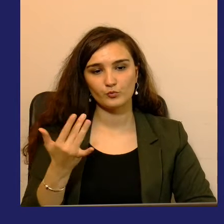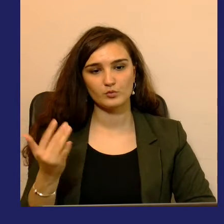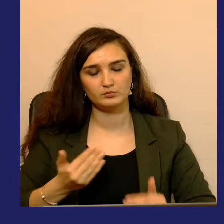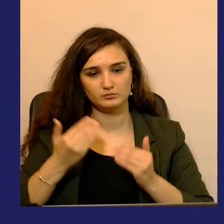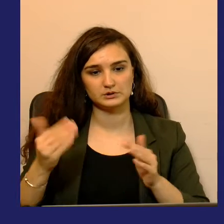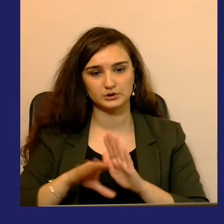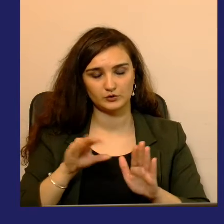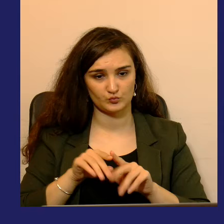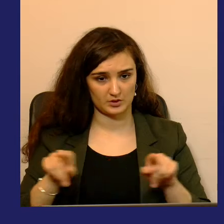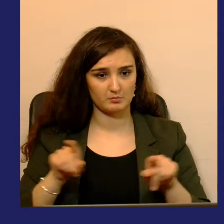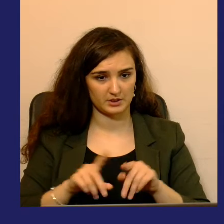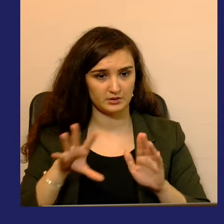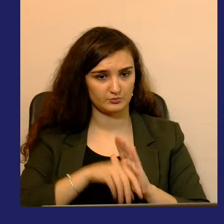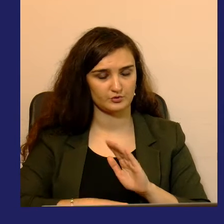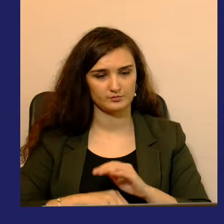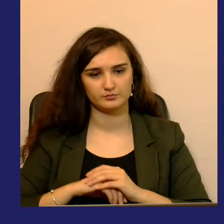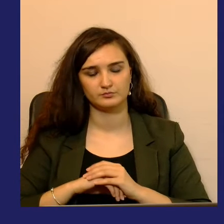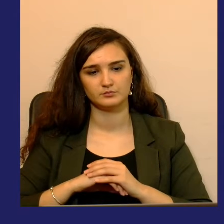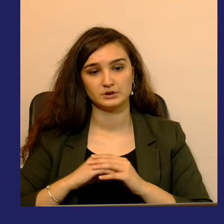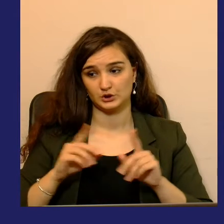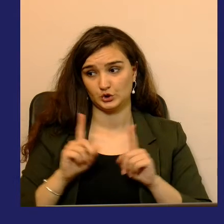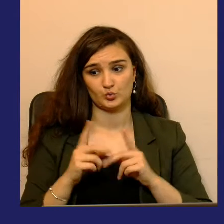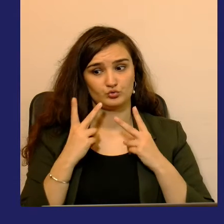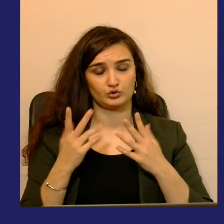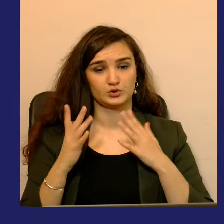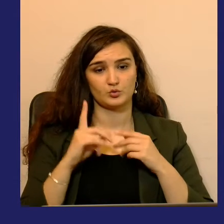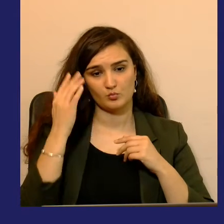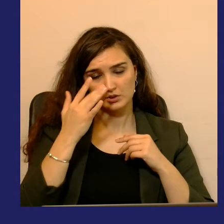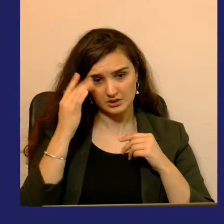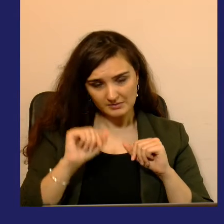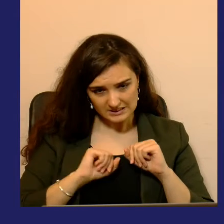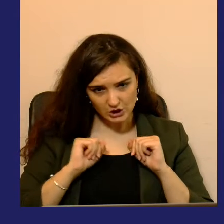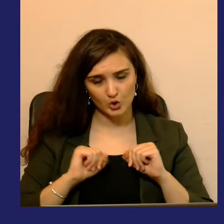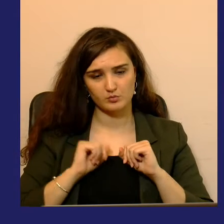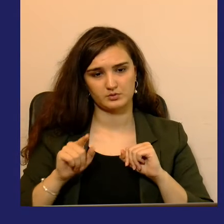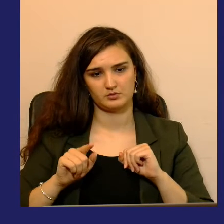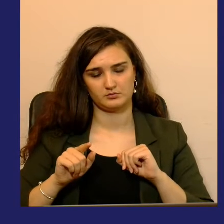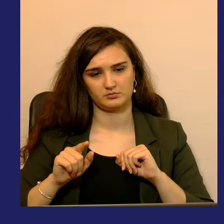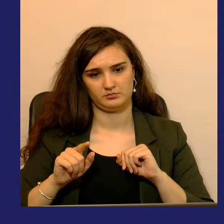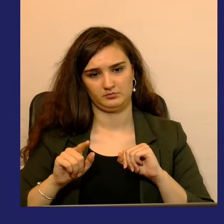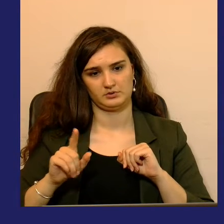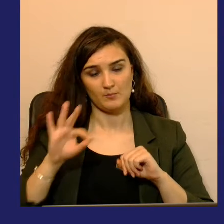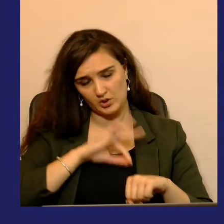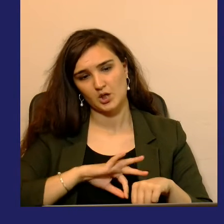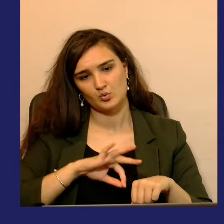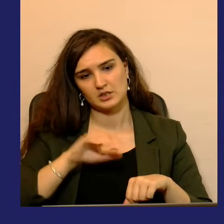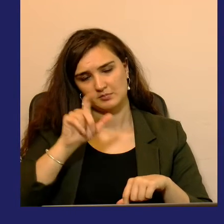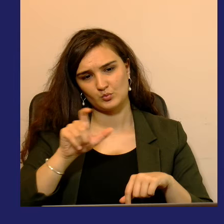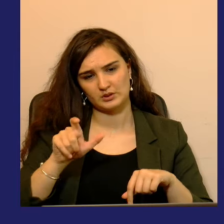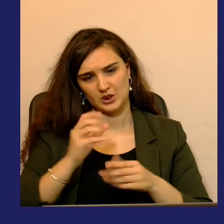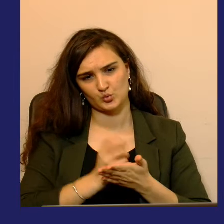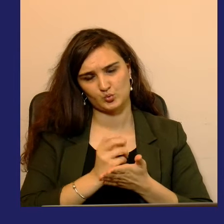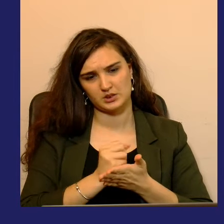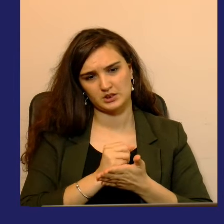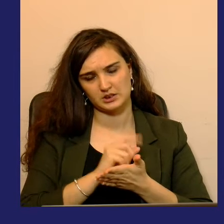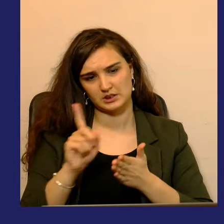It appears that the ruling party is trying to use all administrative resources available